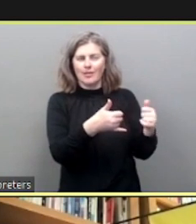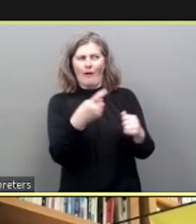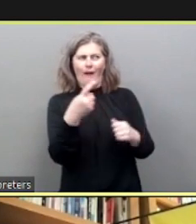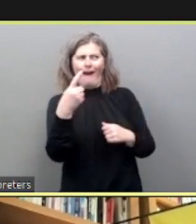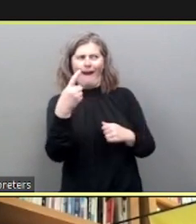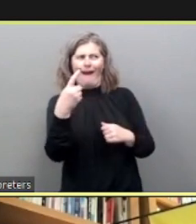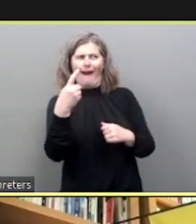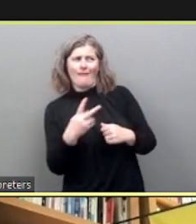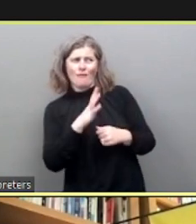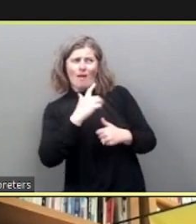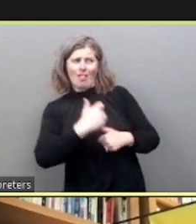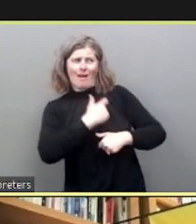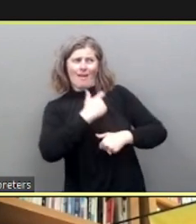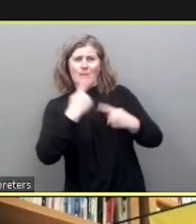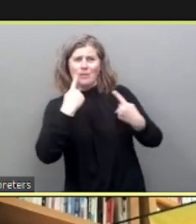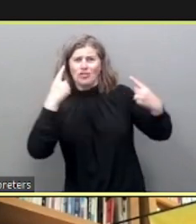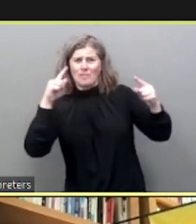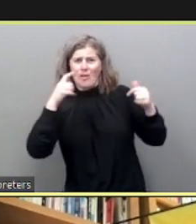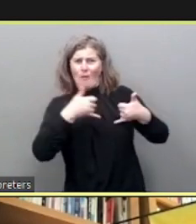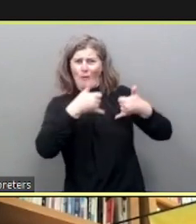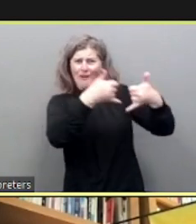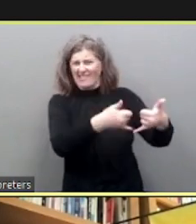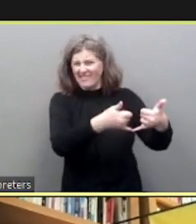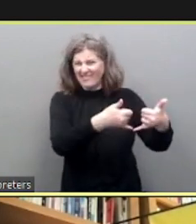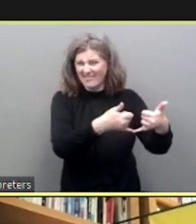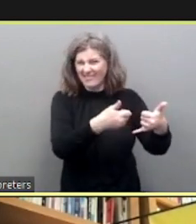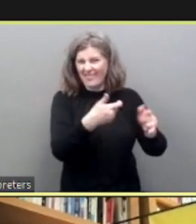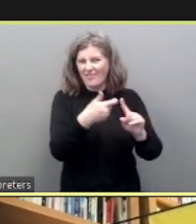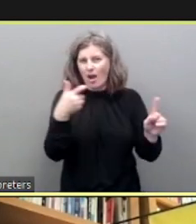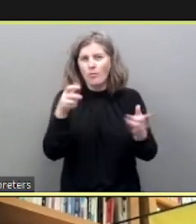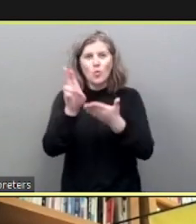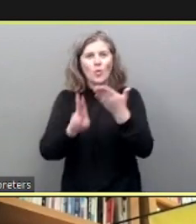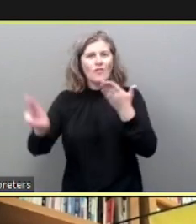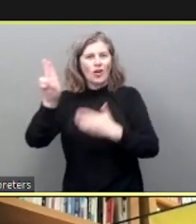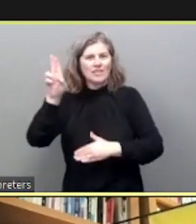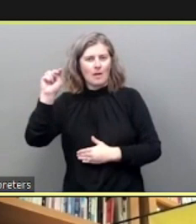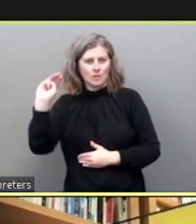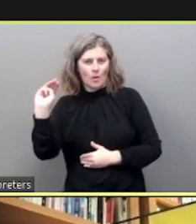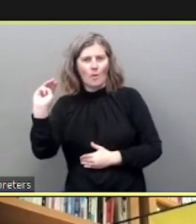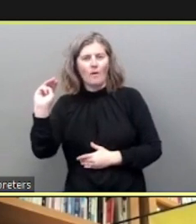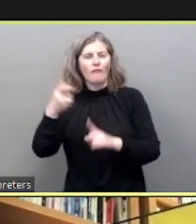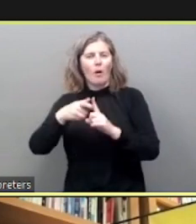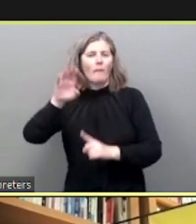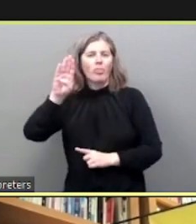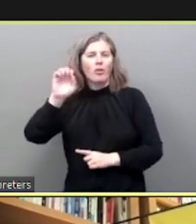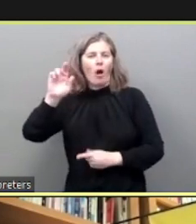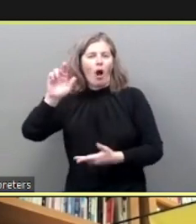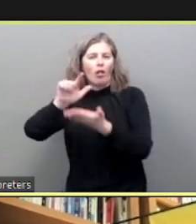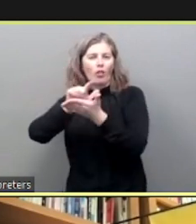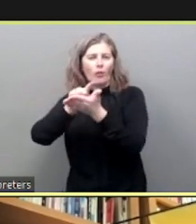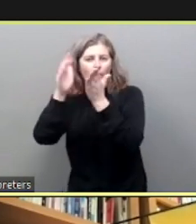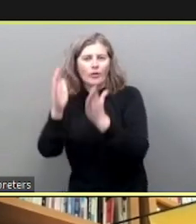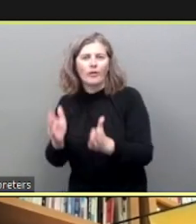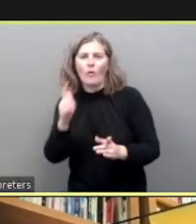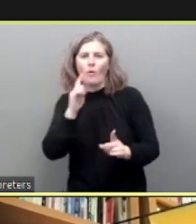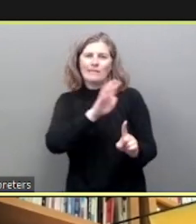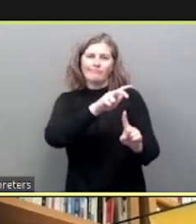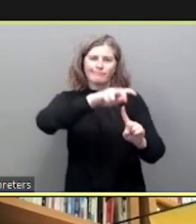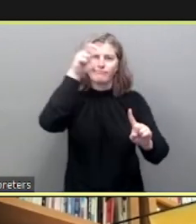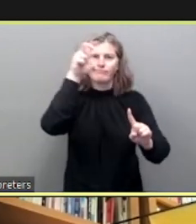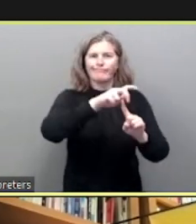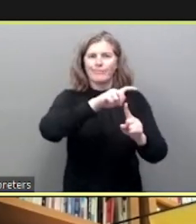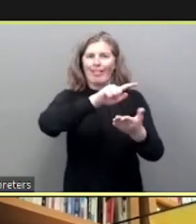award by the University of New Mexico and the bar for his excellent legal work